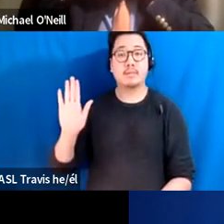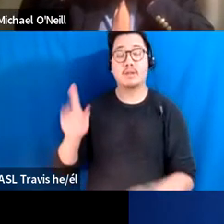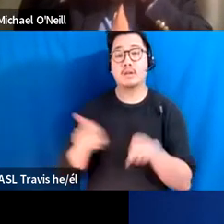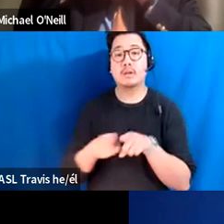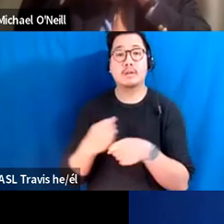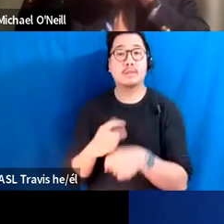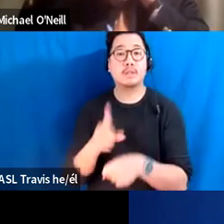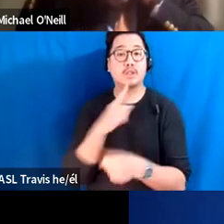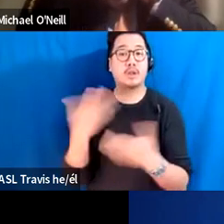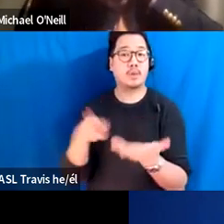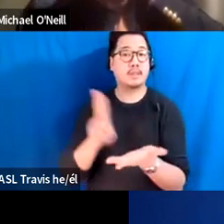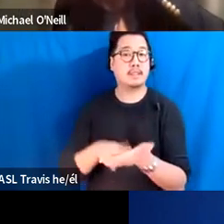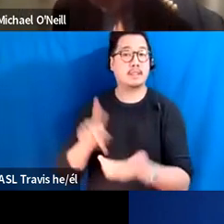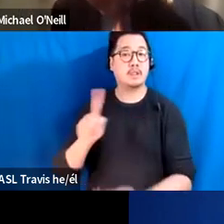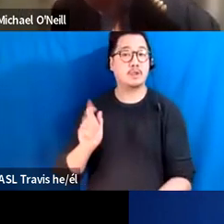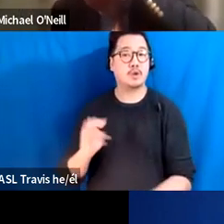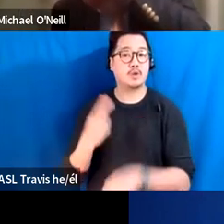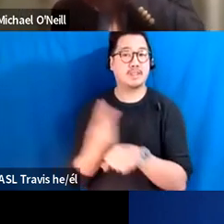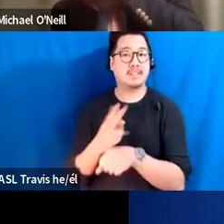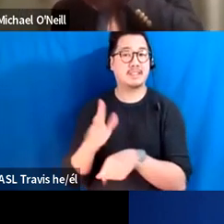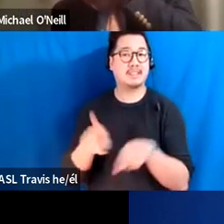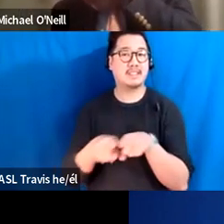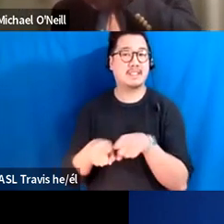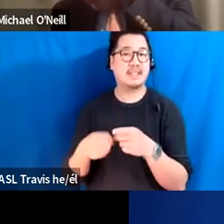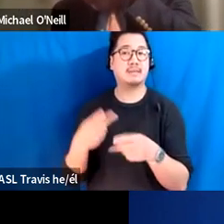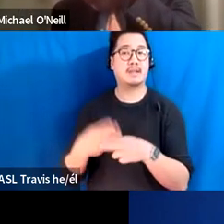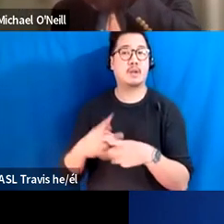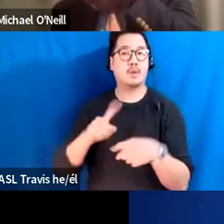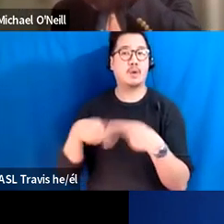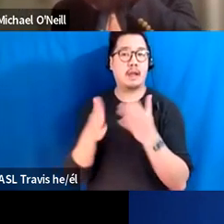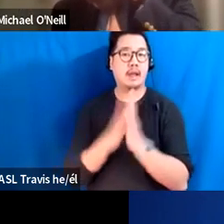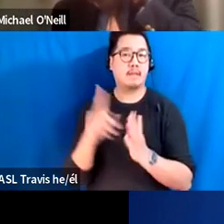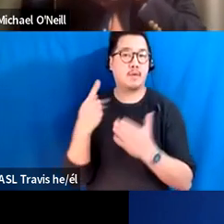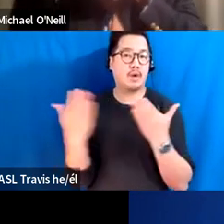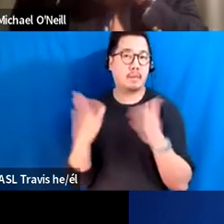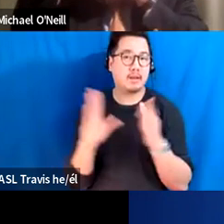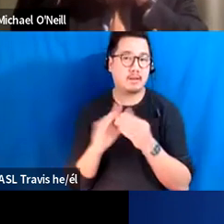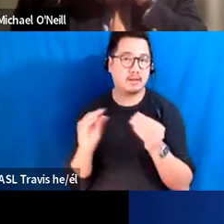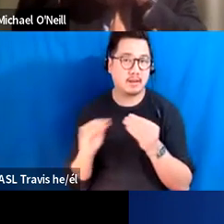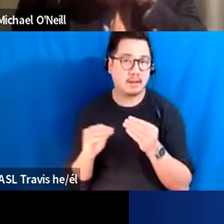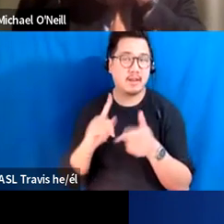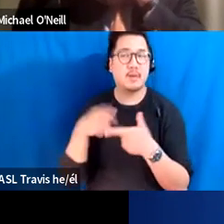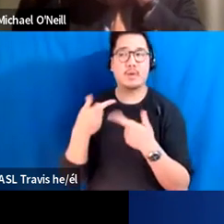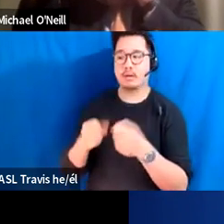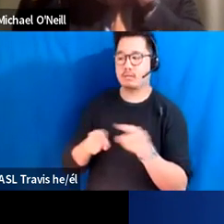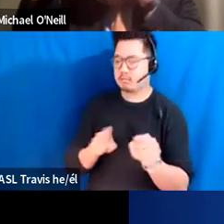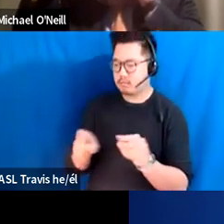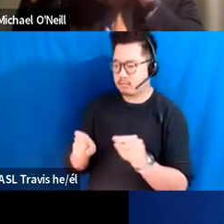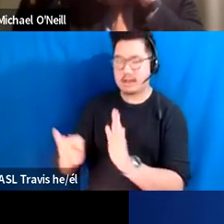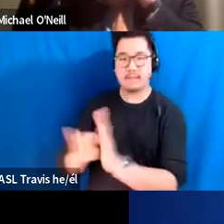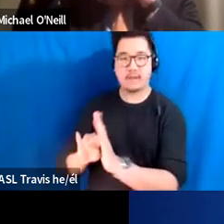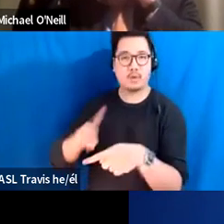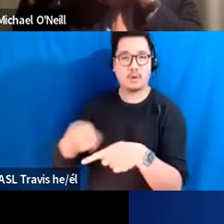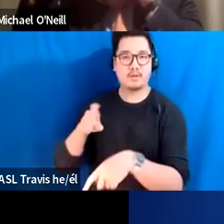signed in to zoom with the same name you use to sign up for public comments and that will allow us to identify you when it's your turn to